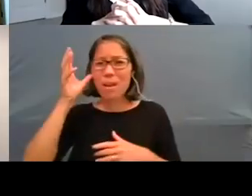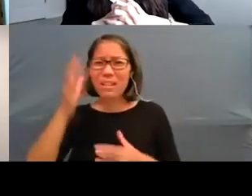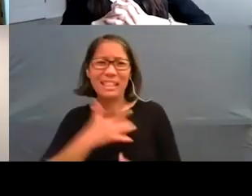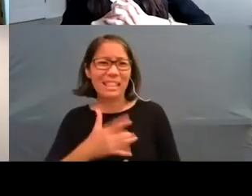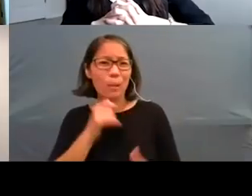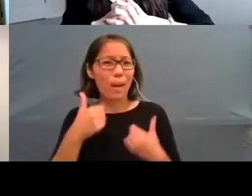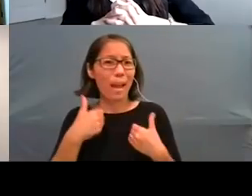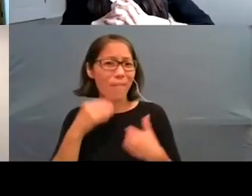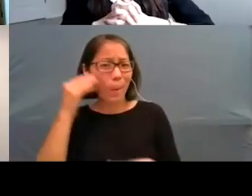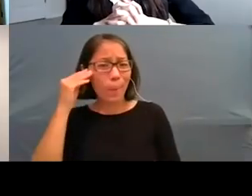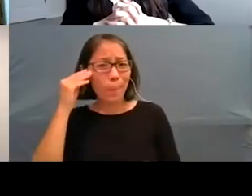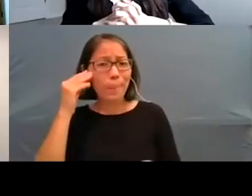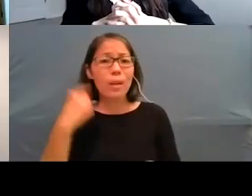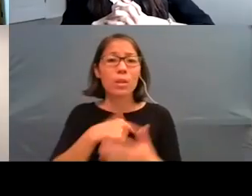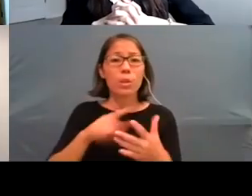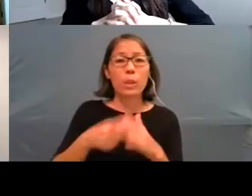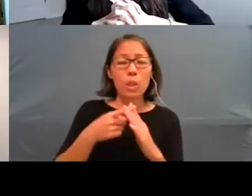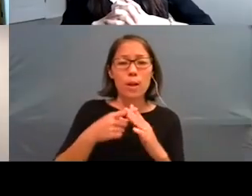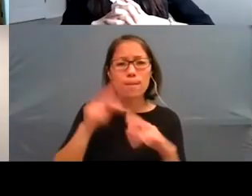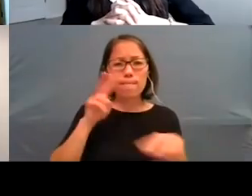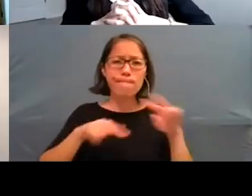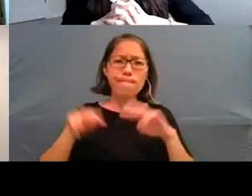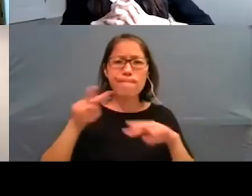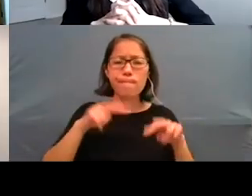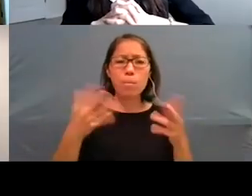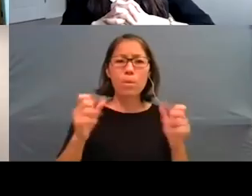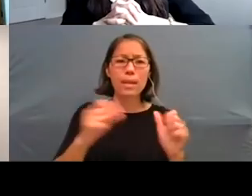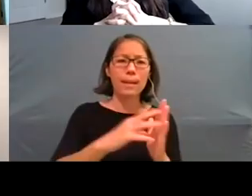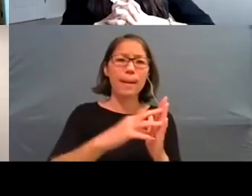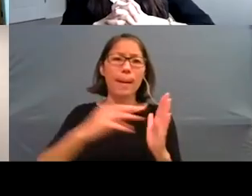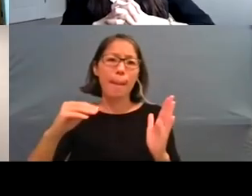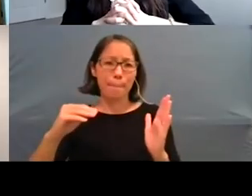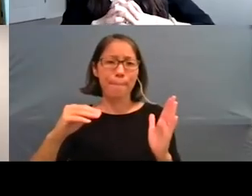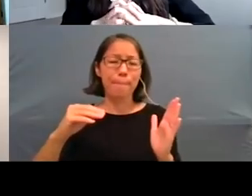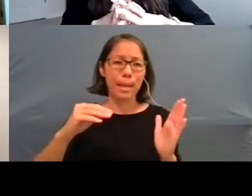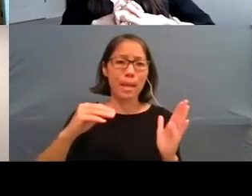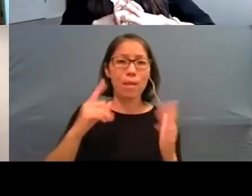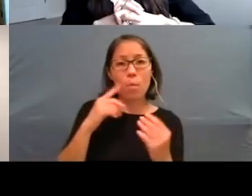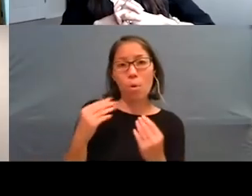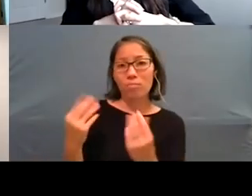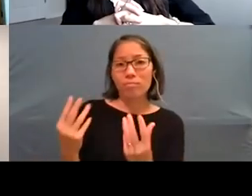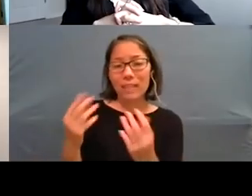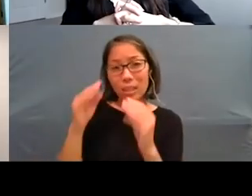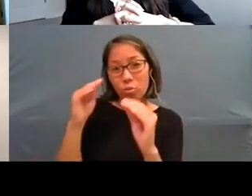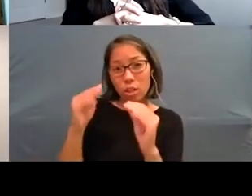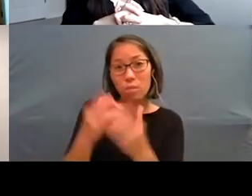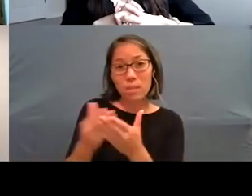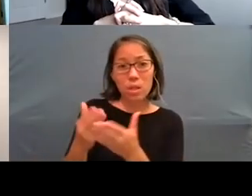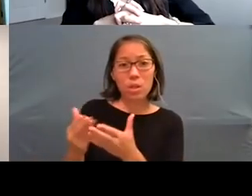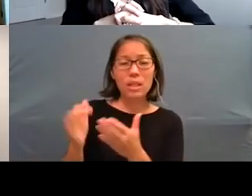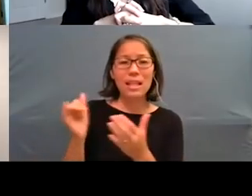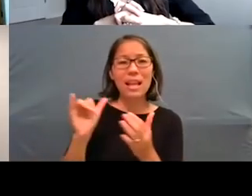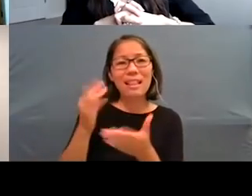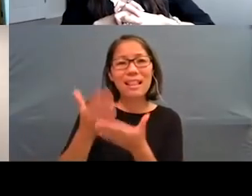at home. And so we've started to explore what we could replicate regarding providing some instructional materials such as